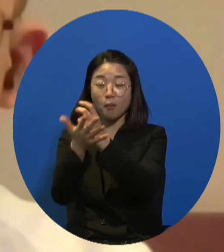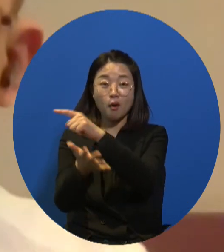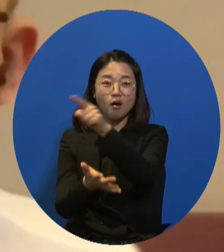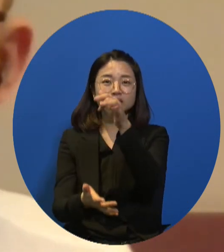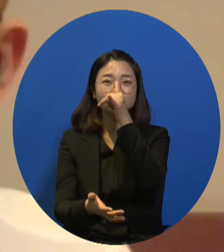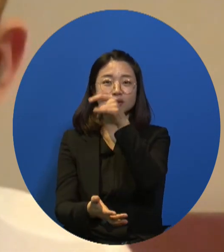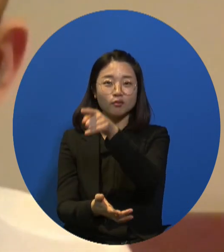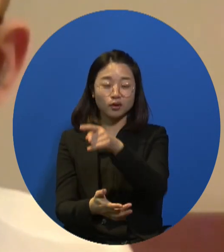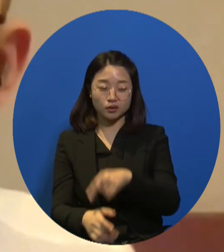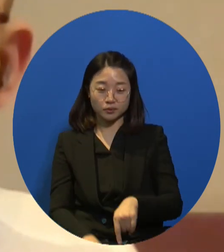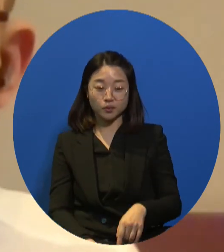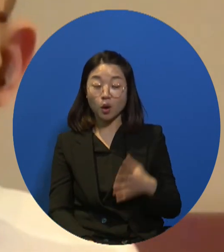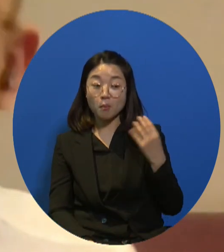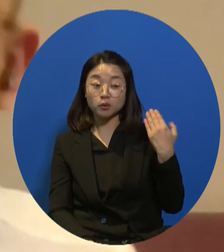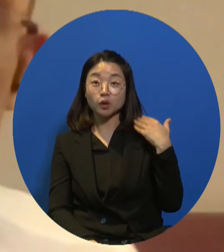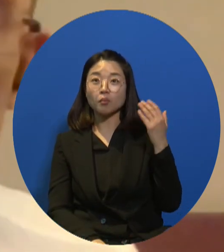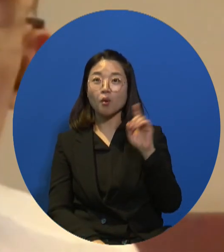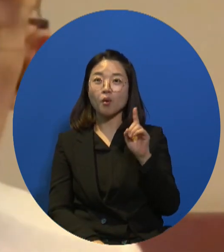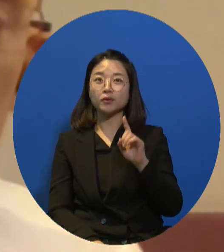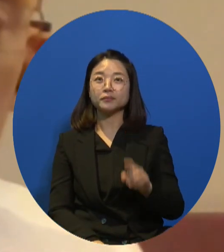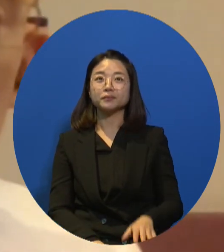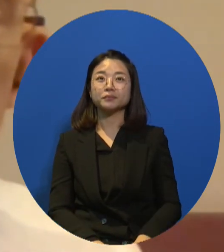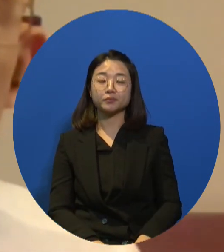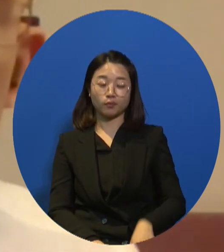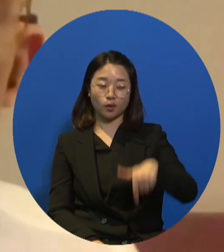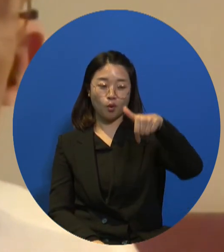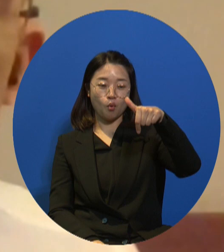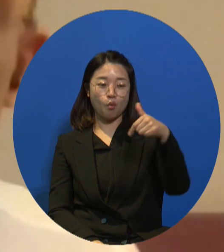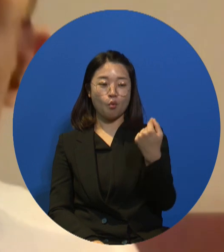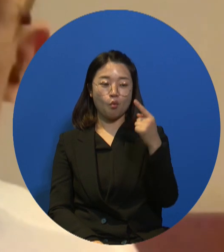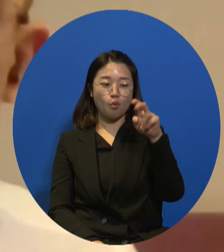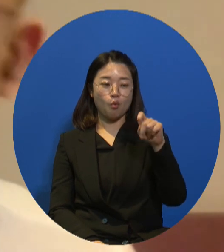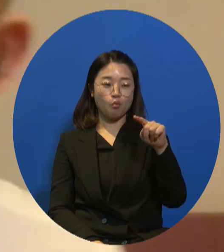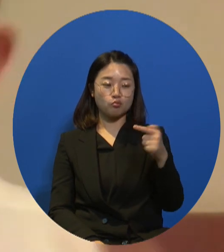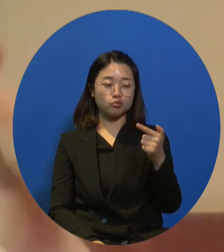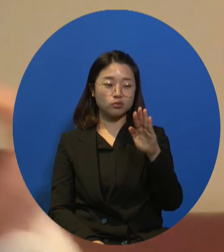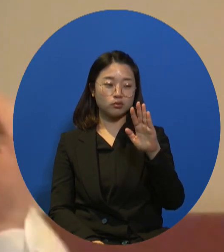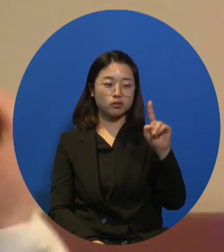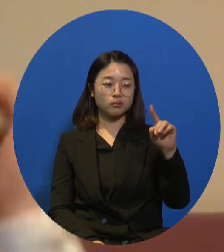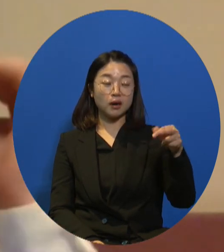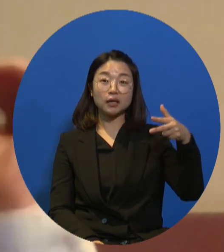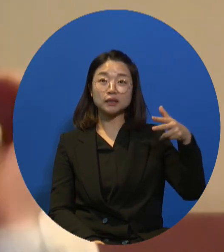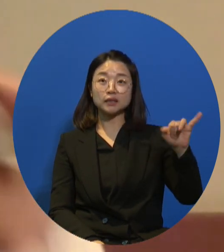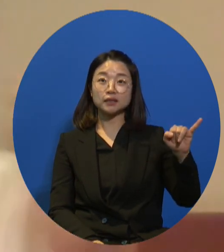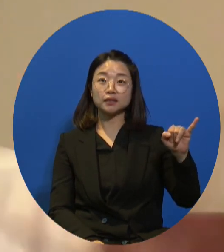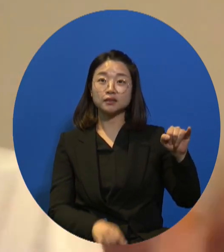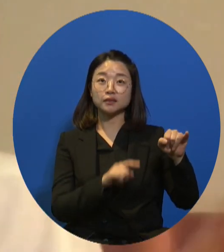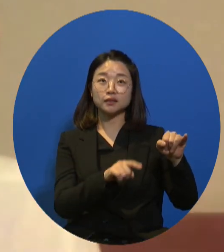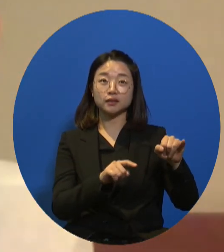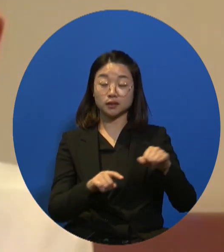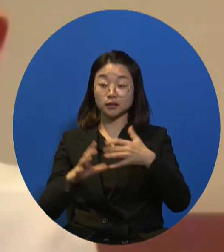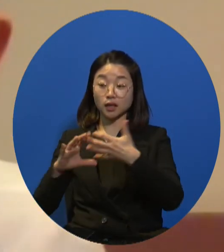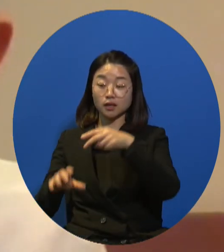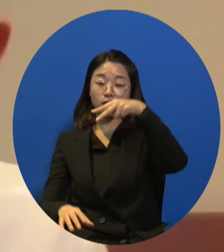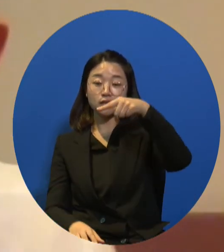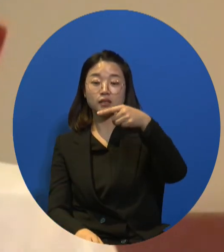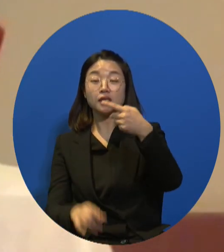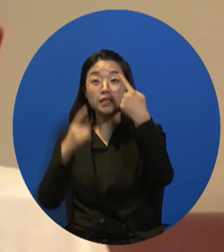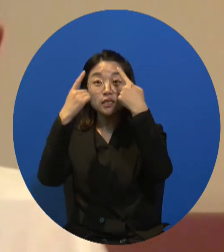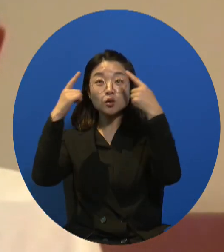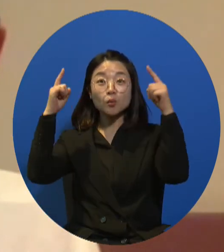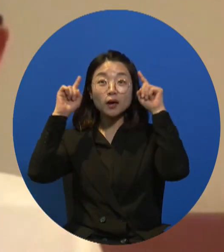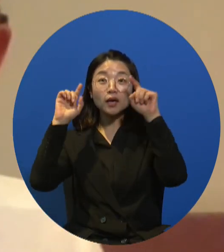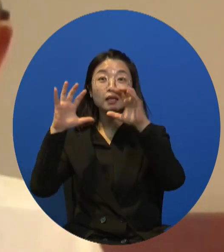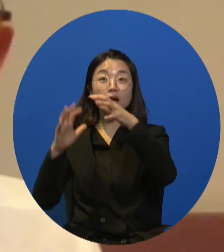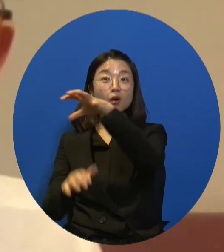Committee Against Torture against Slovakia, whereby that committee, and this really is a first,